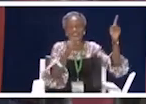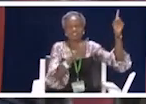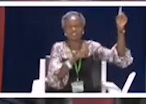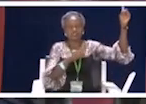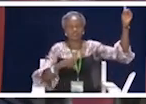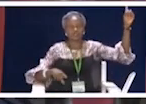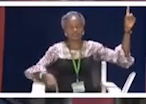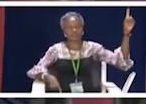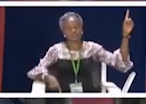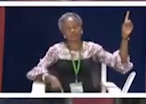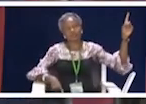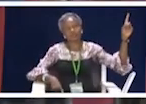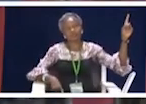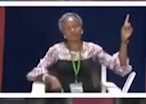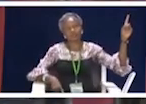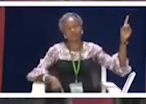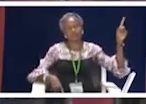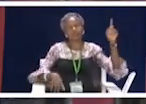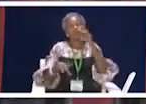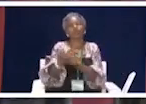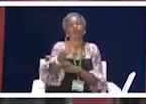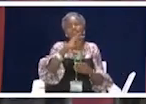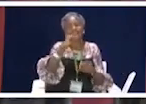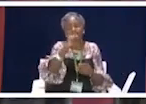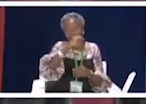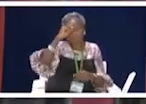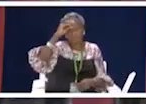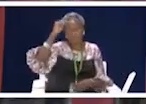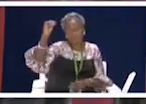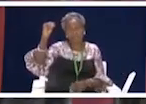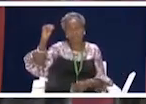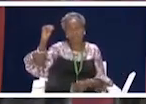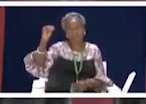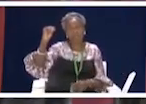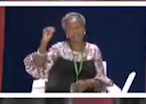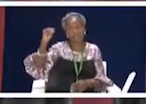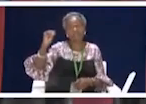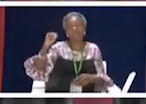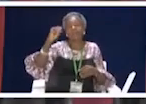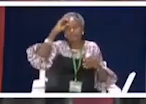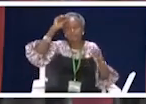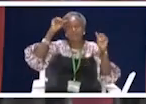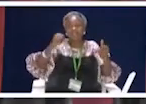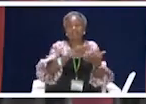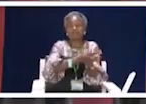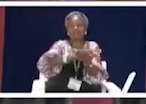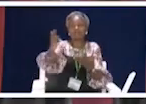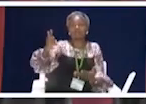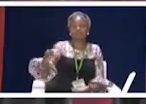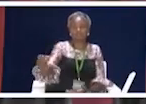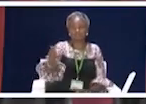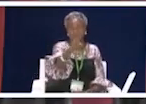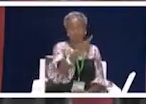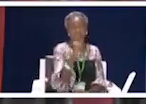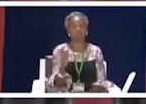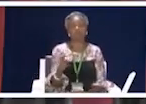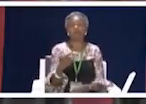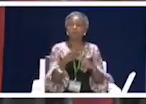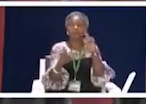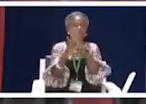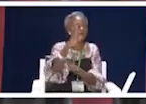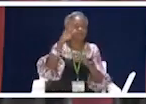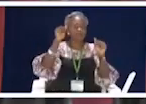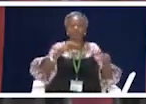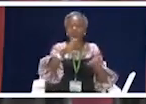the Lord. God is not a man. Man can fail, but God